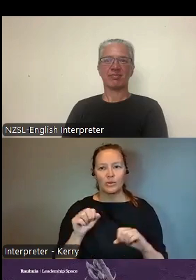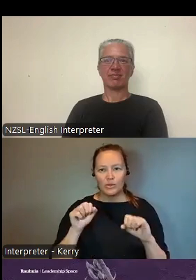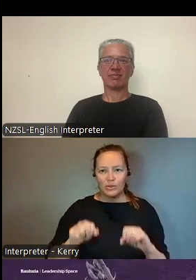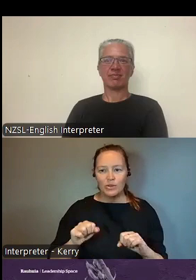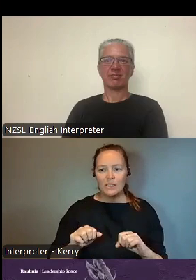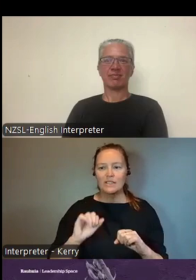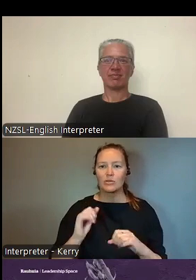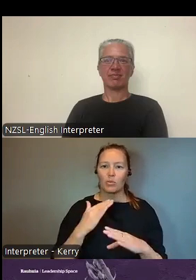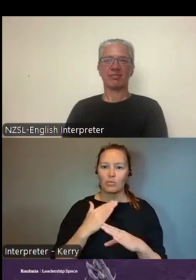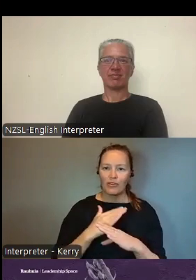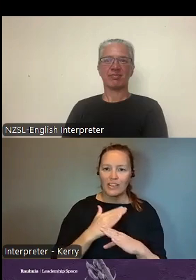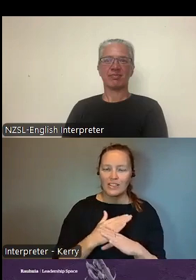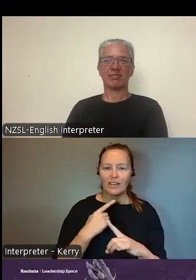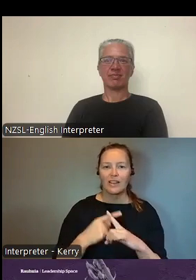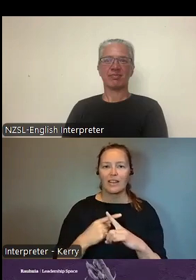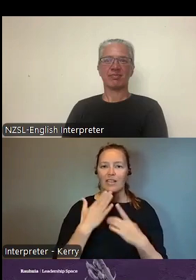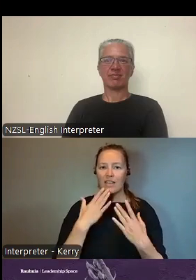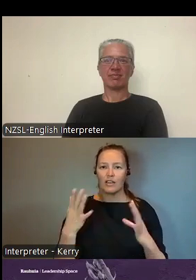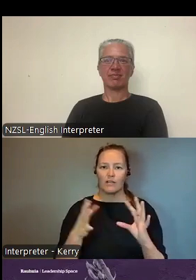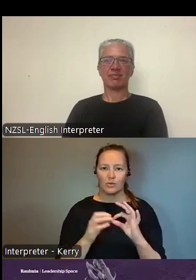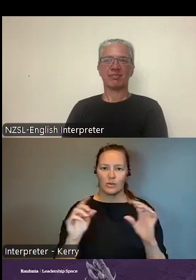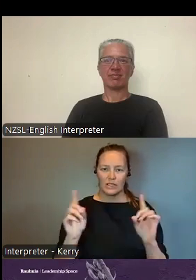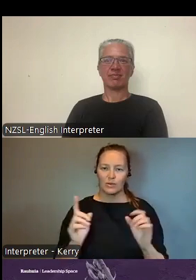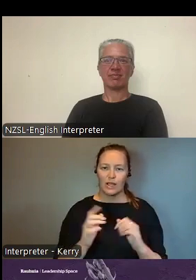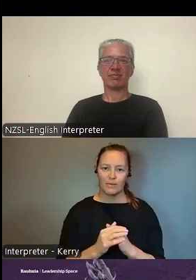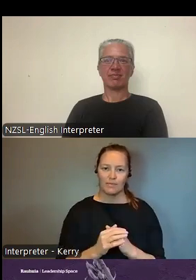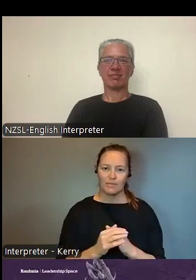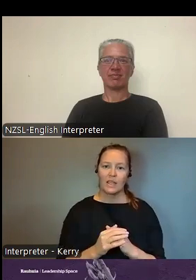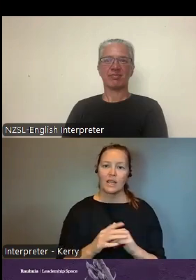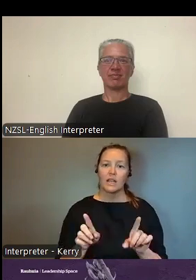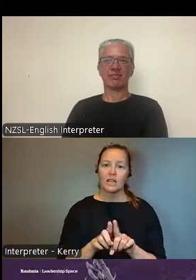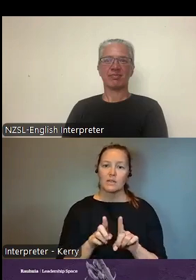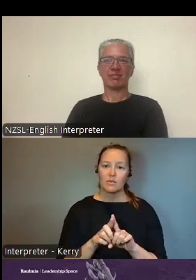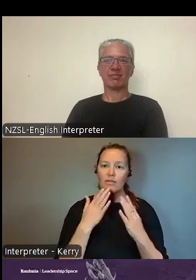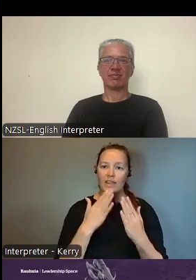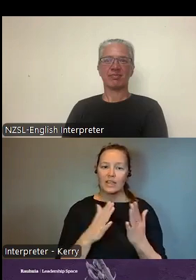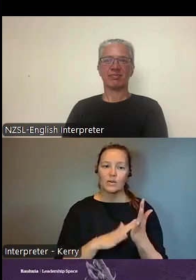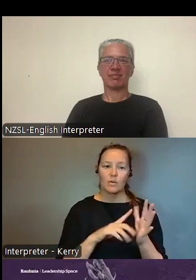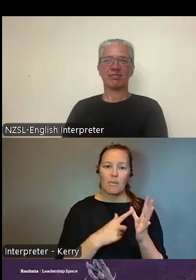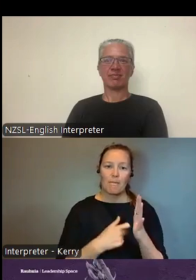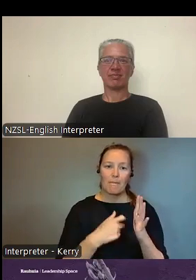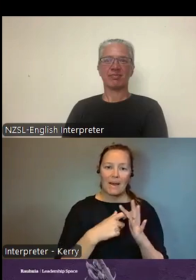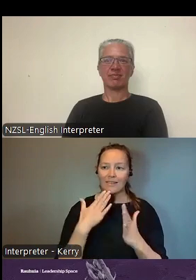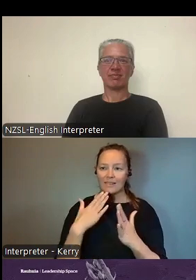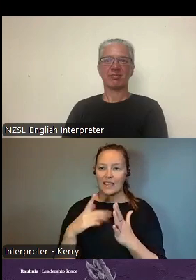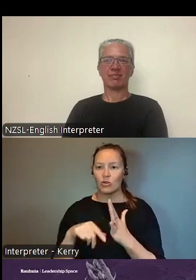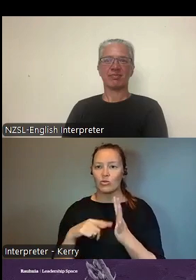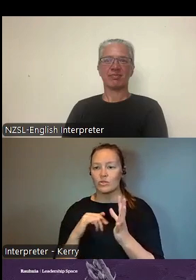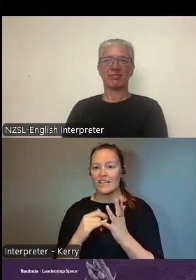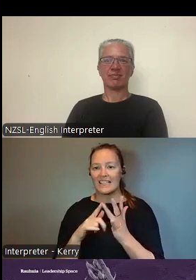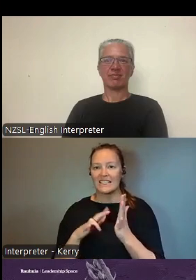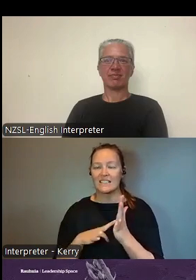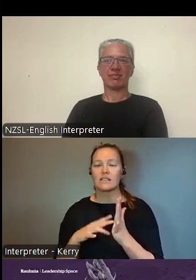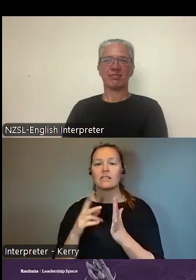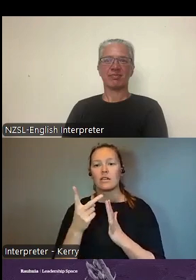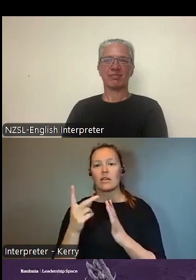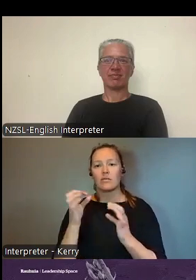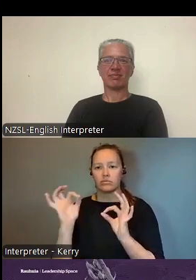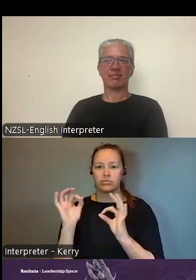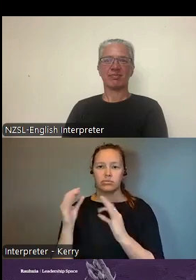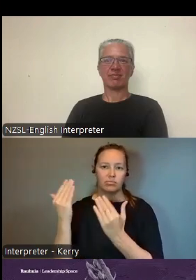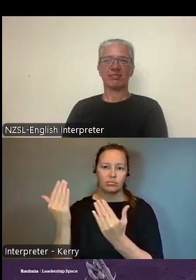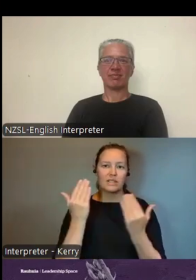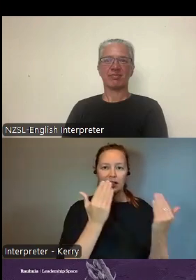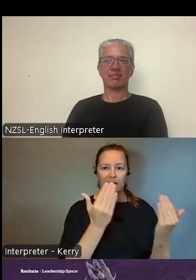profession, and for joining us today. Thanks also to Mark and Jason for their great presentations, and also to our team who